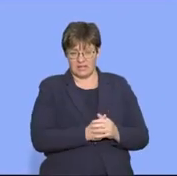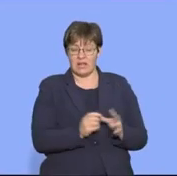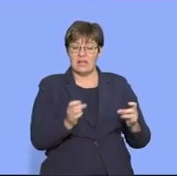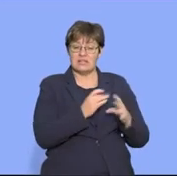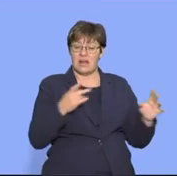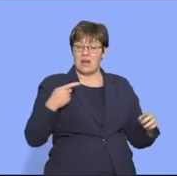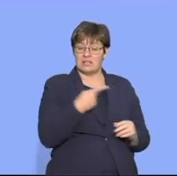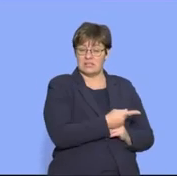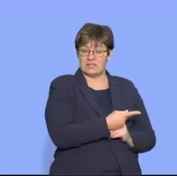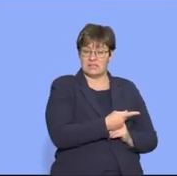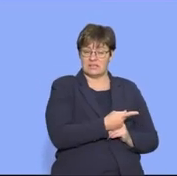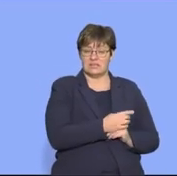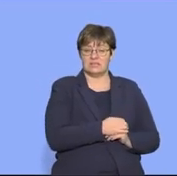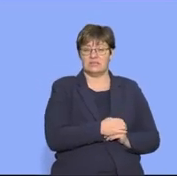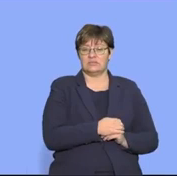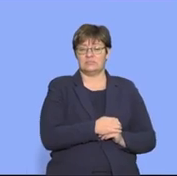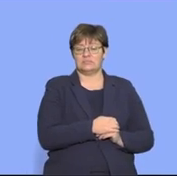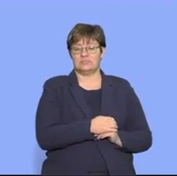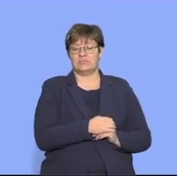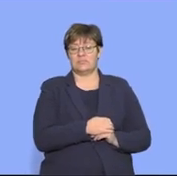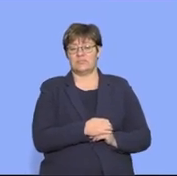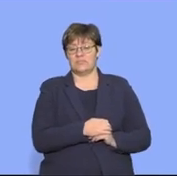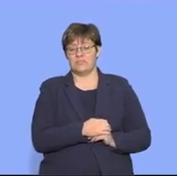This is our timeline, starting with